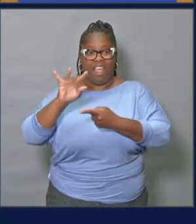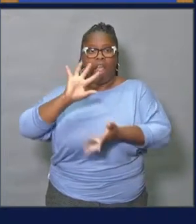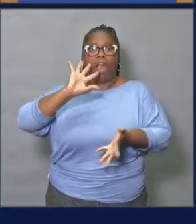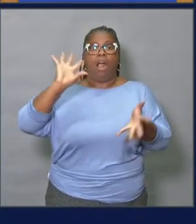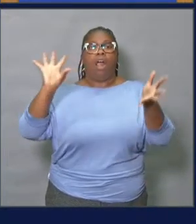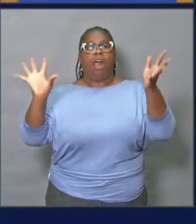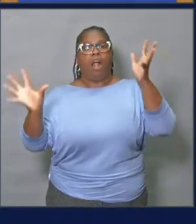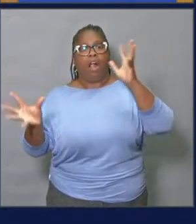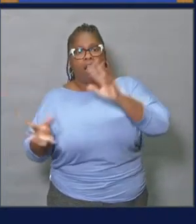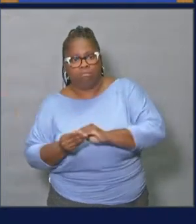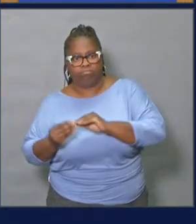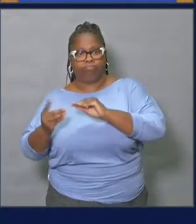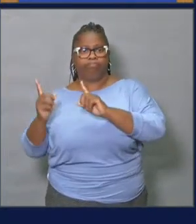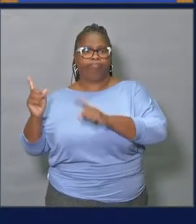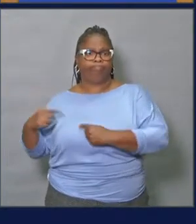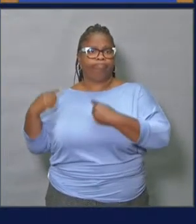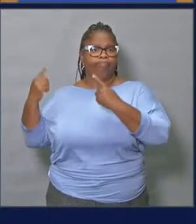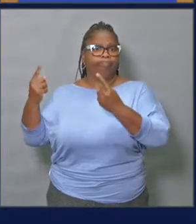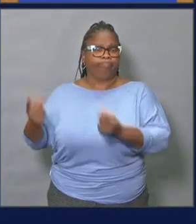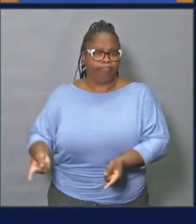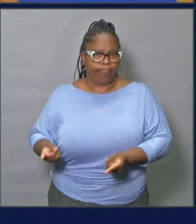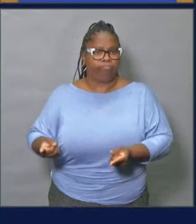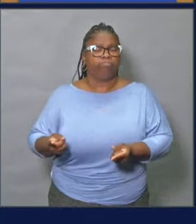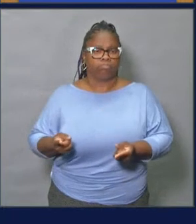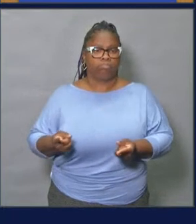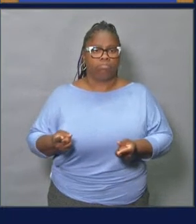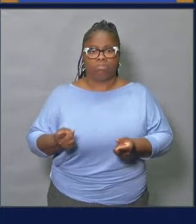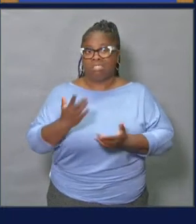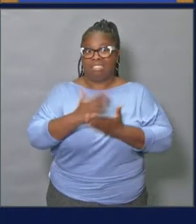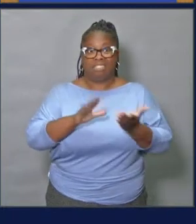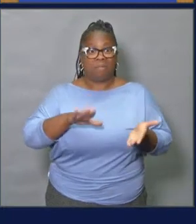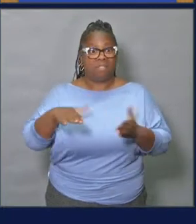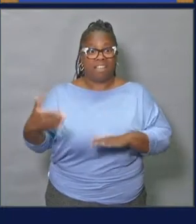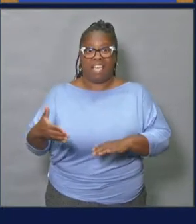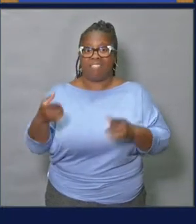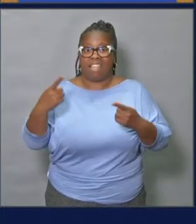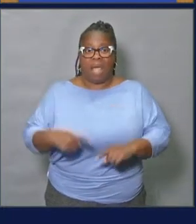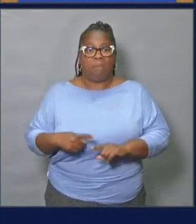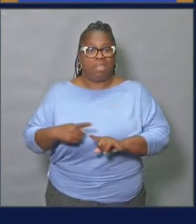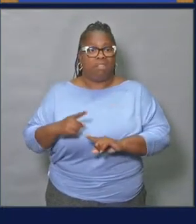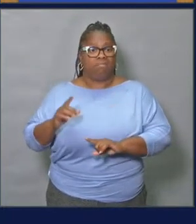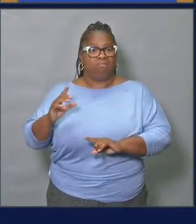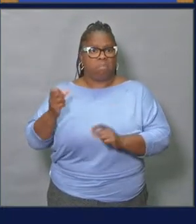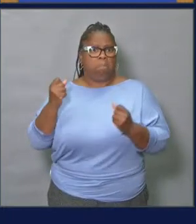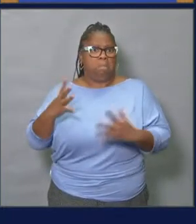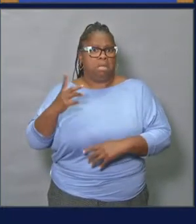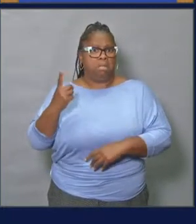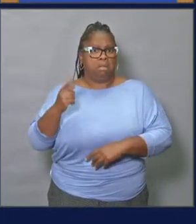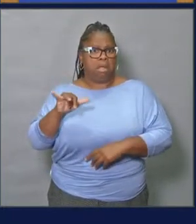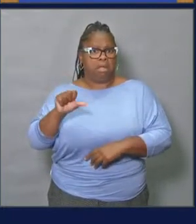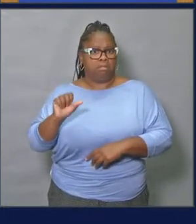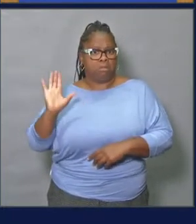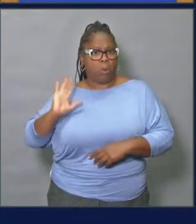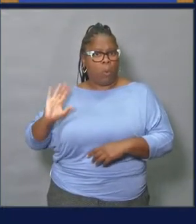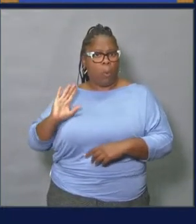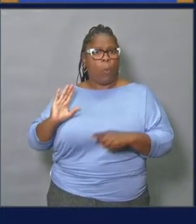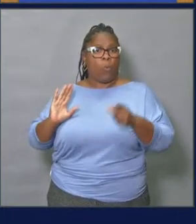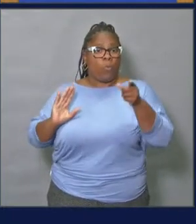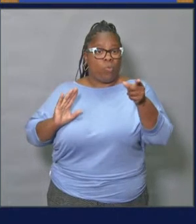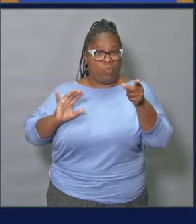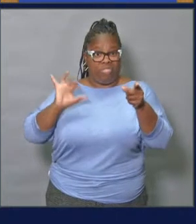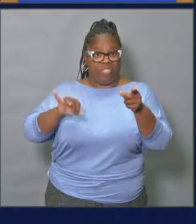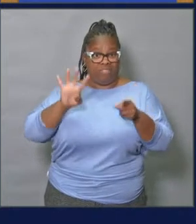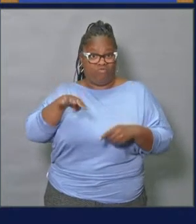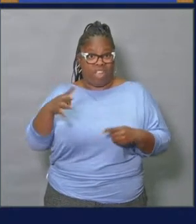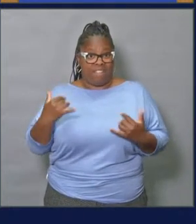of all of the information we have on deaths, some of which happened many days ago. This is actually a reflection of deaths that get reported to